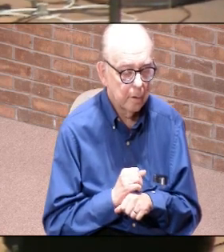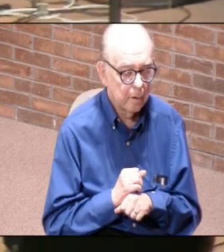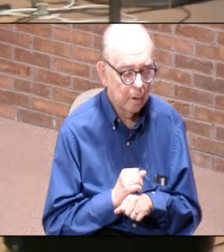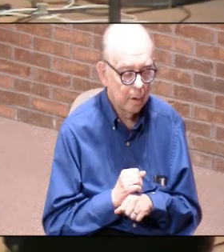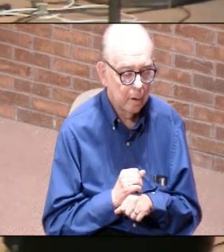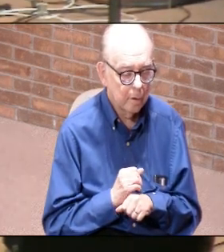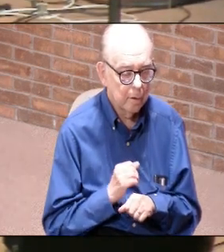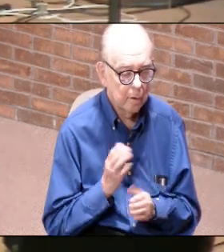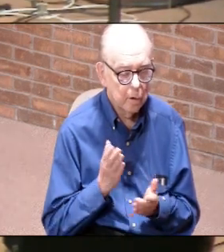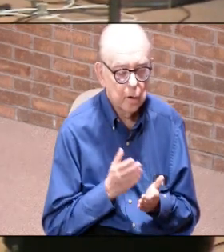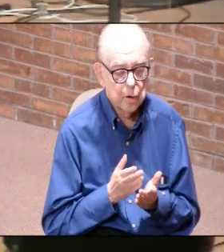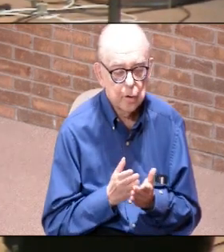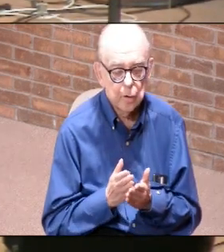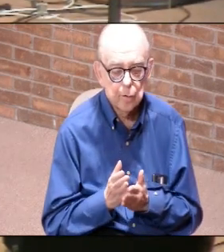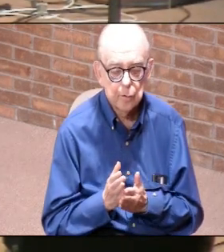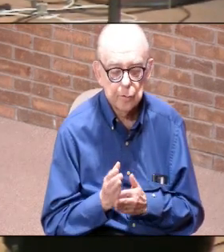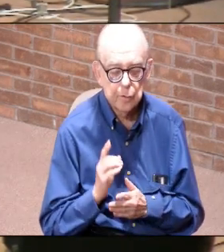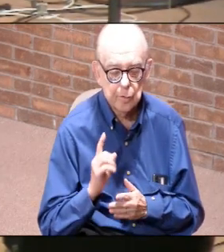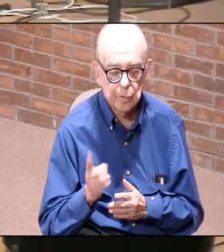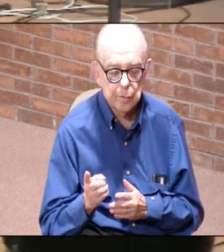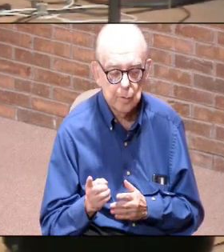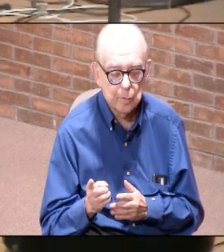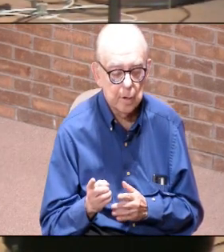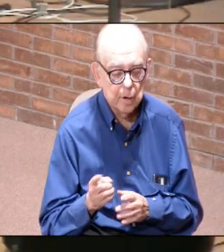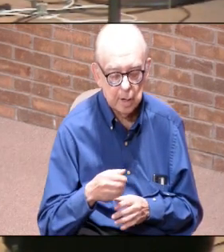comes through God's word.